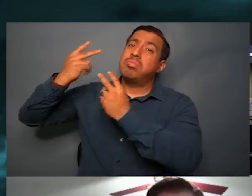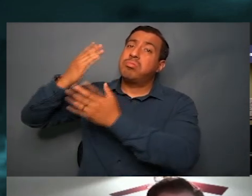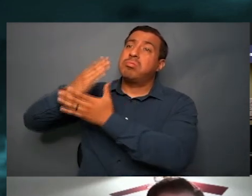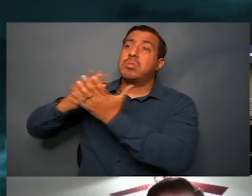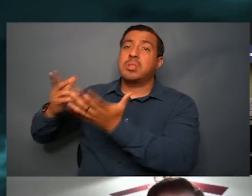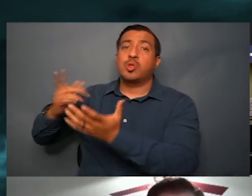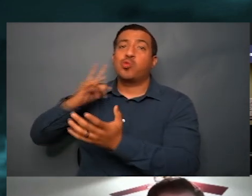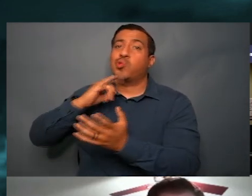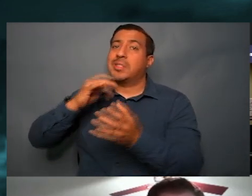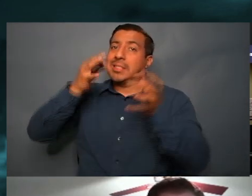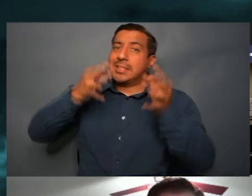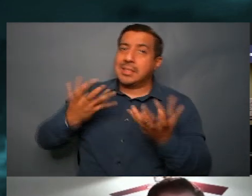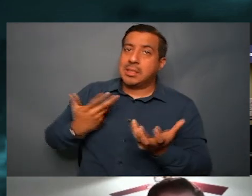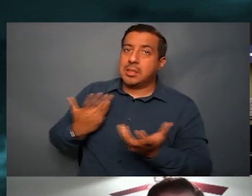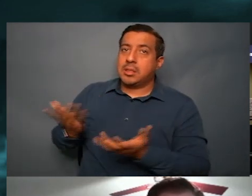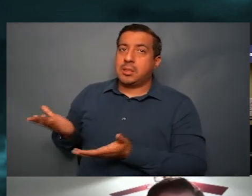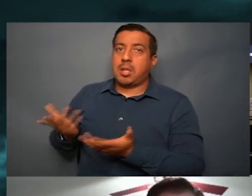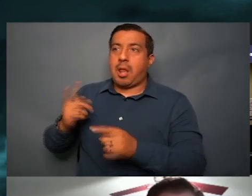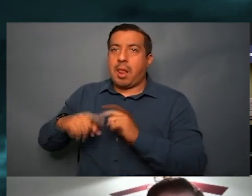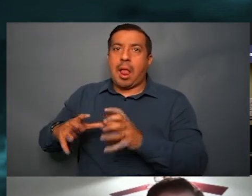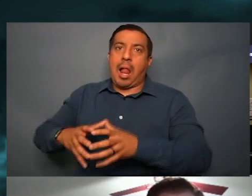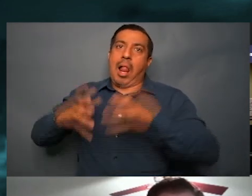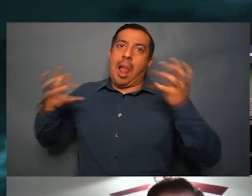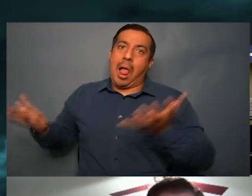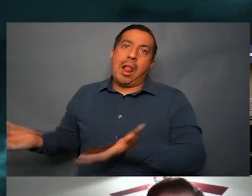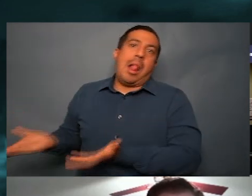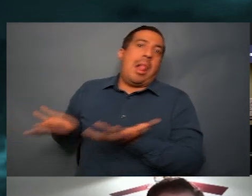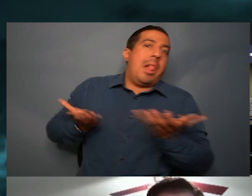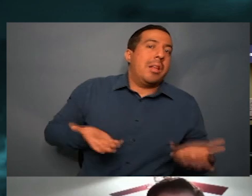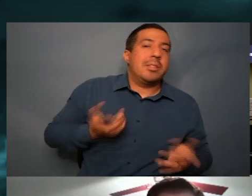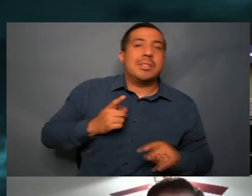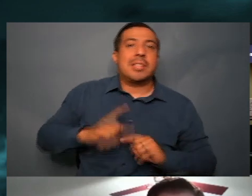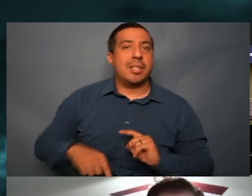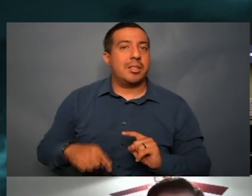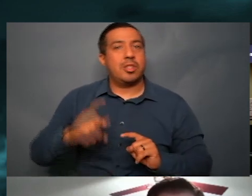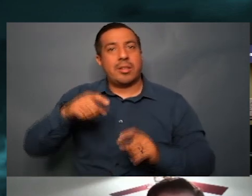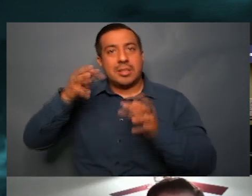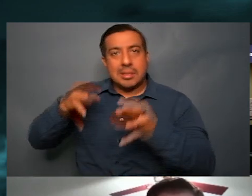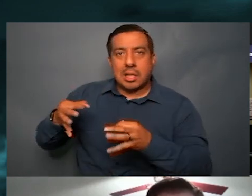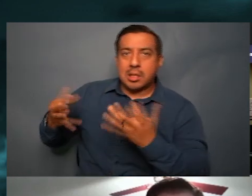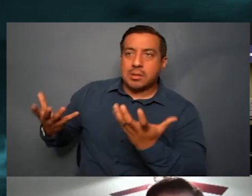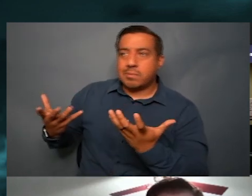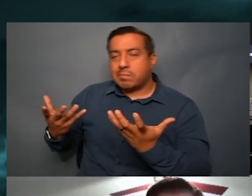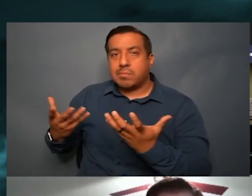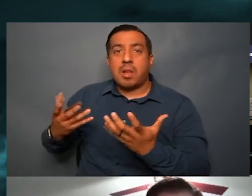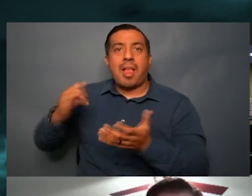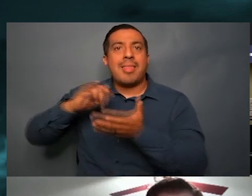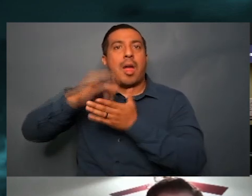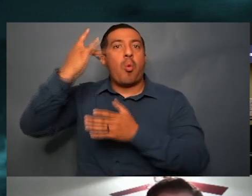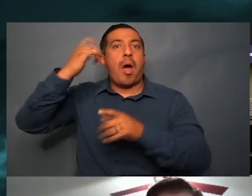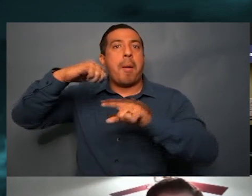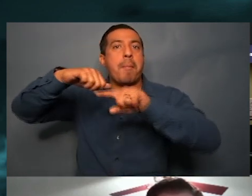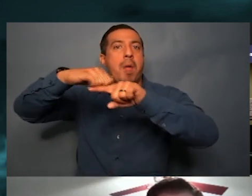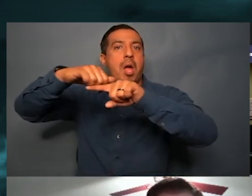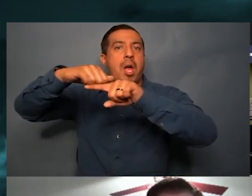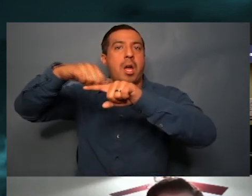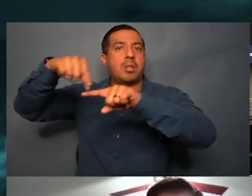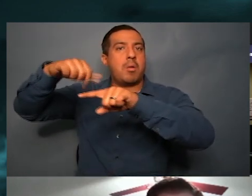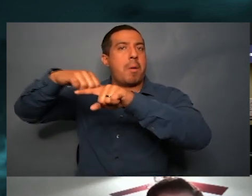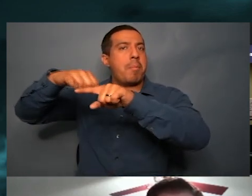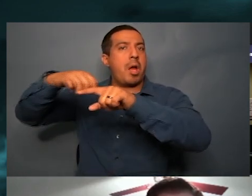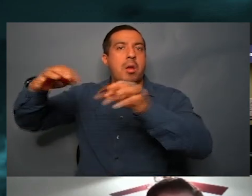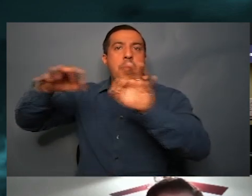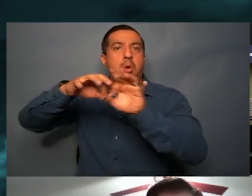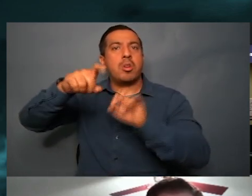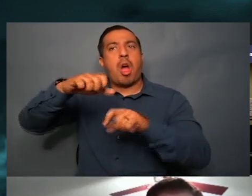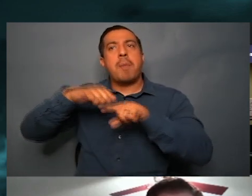decisions because you really can't carry very much. And that's why the practicing is also really important too. Do a practice run.